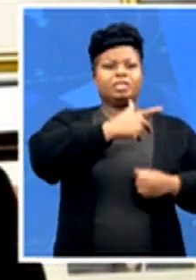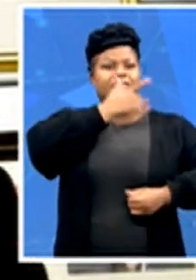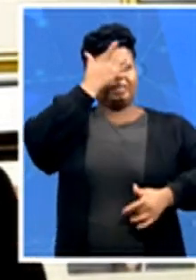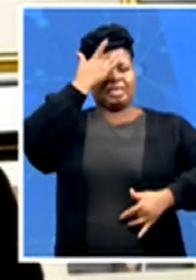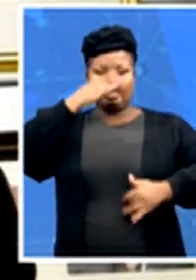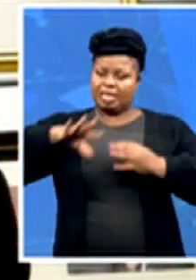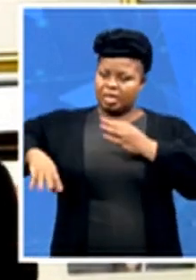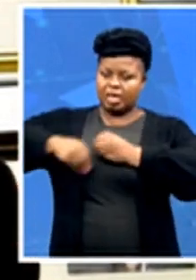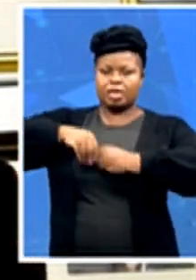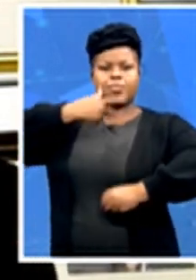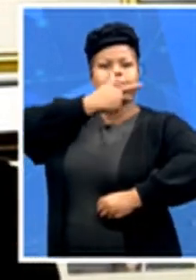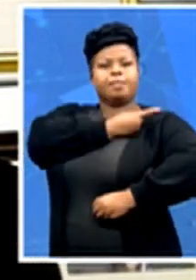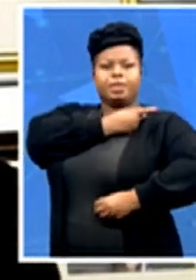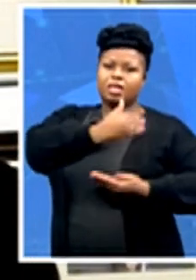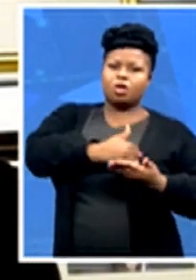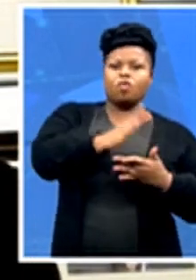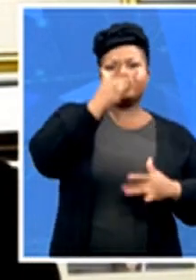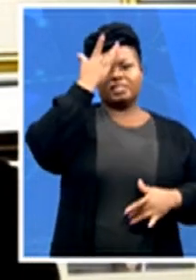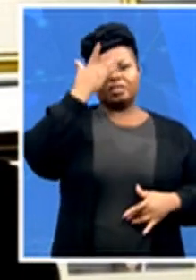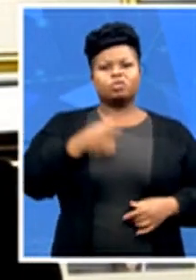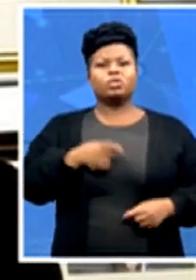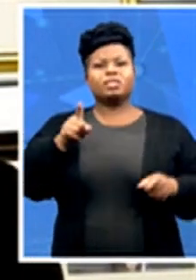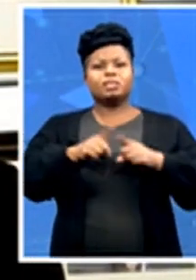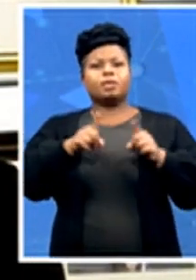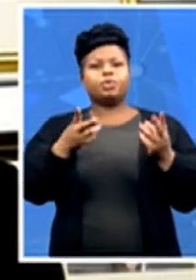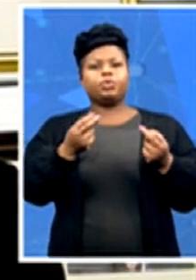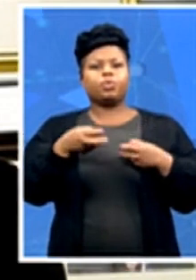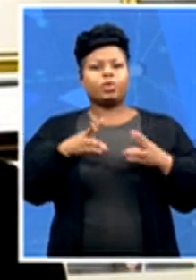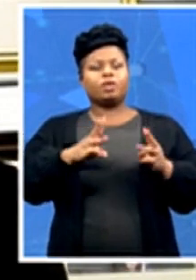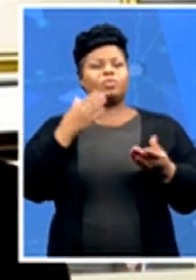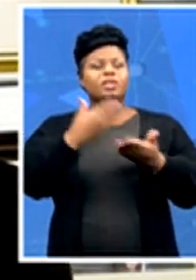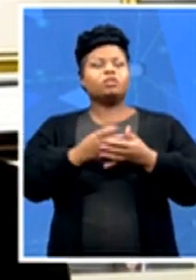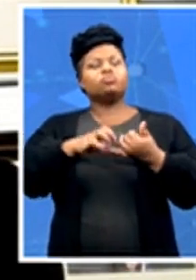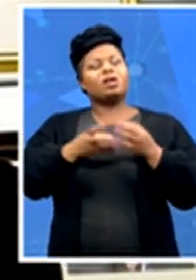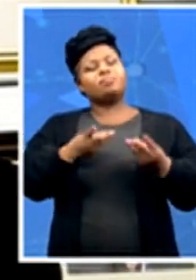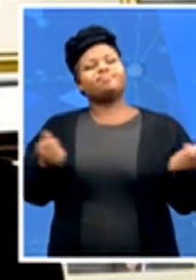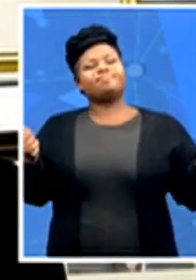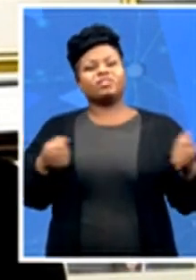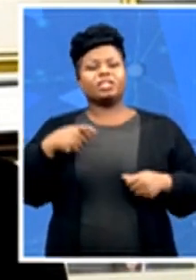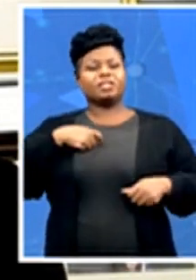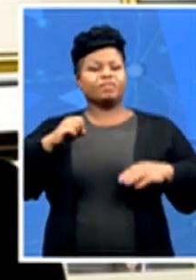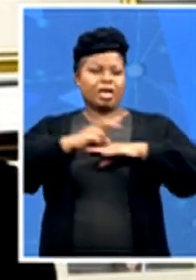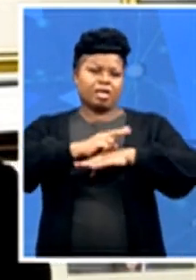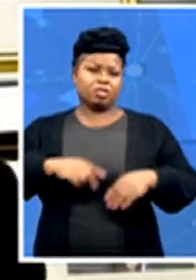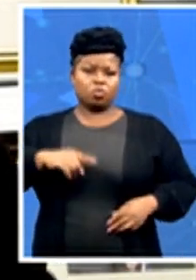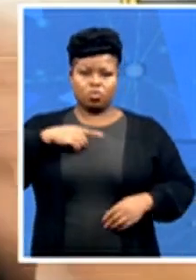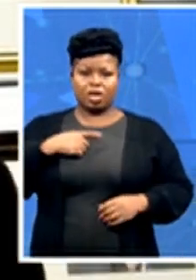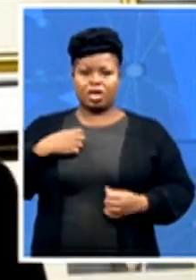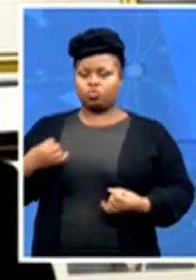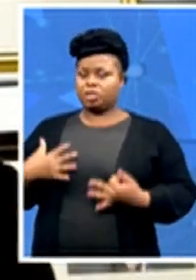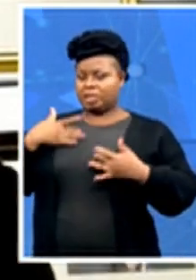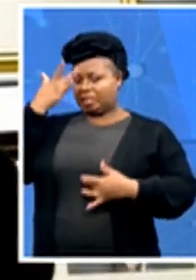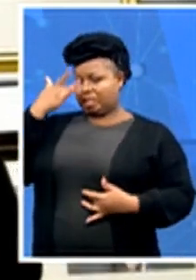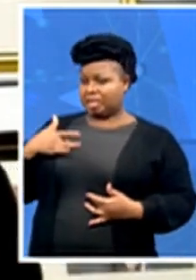way in which we're going to deal with this virus. The virus will infect us, it'll create a new variant, we'll make a